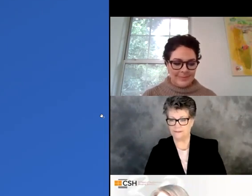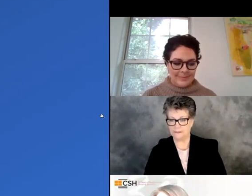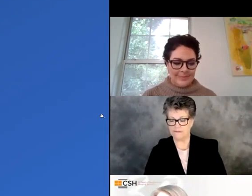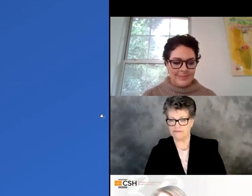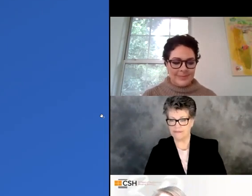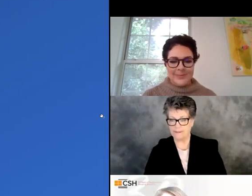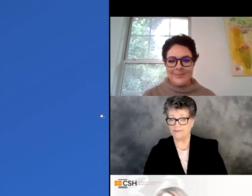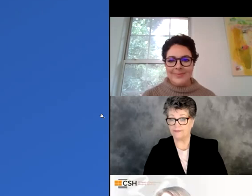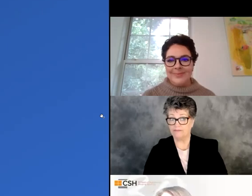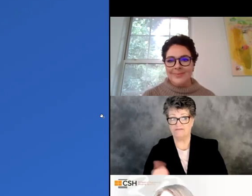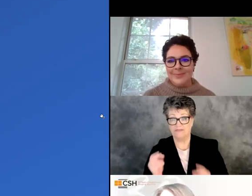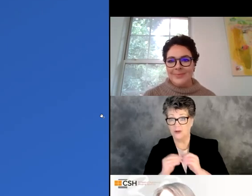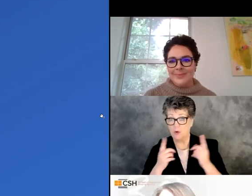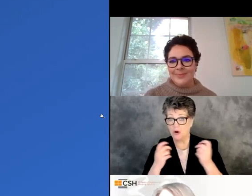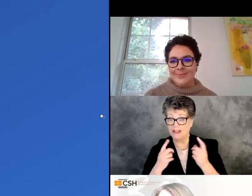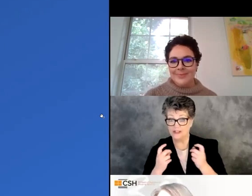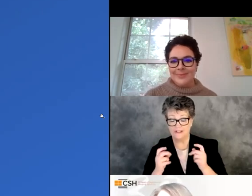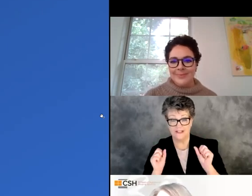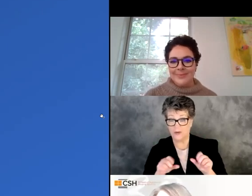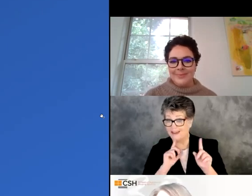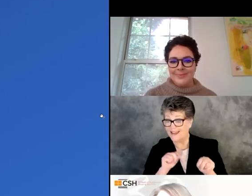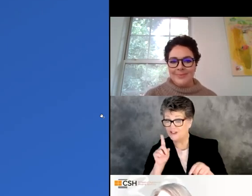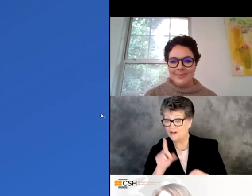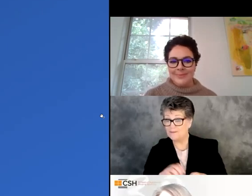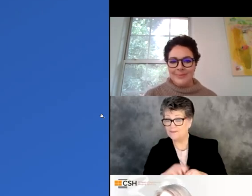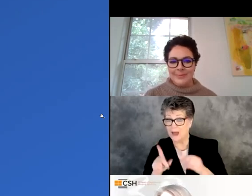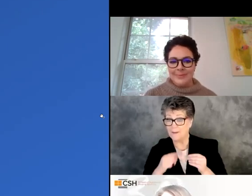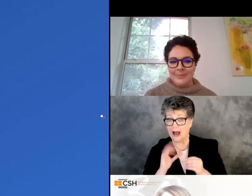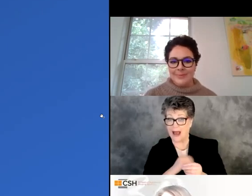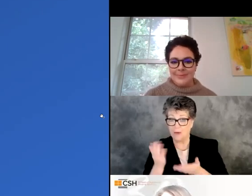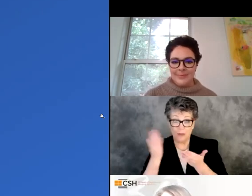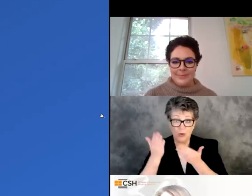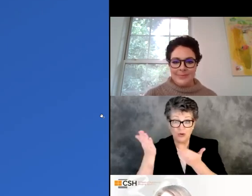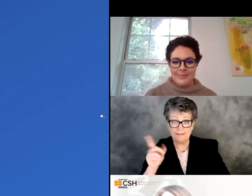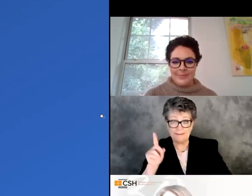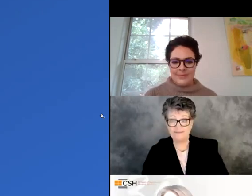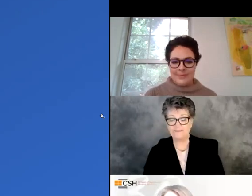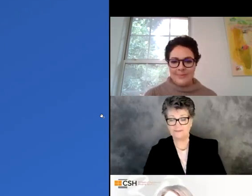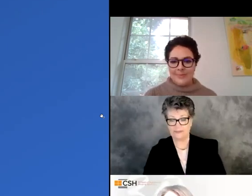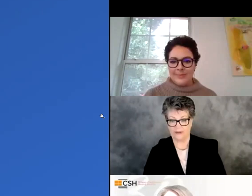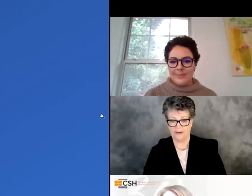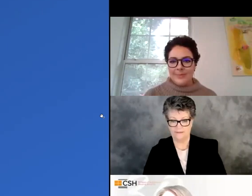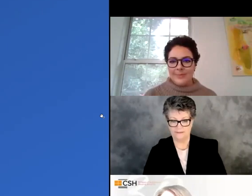Any other questions that we can answer about our proposals?